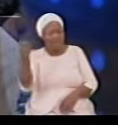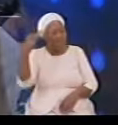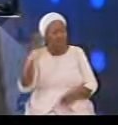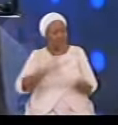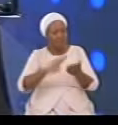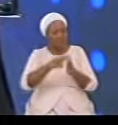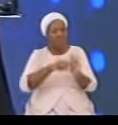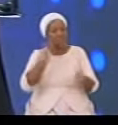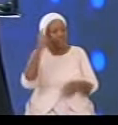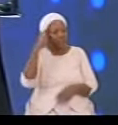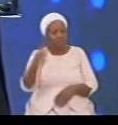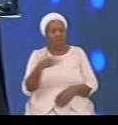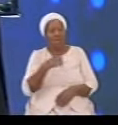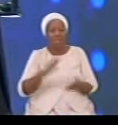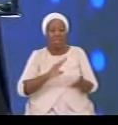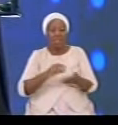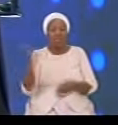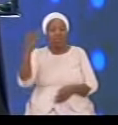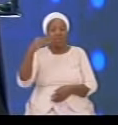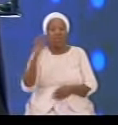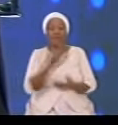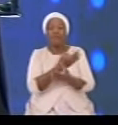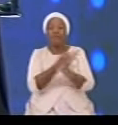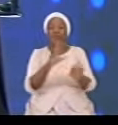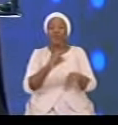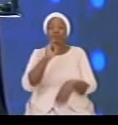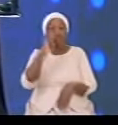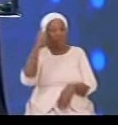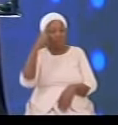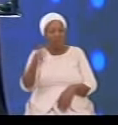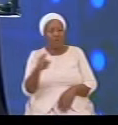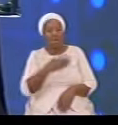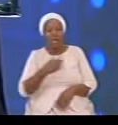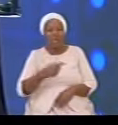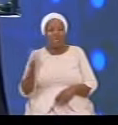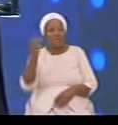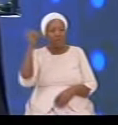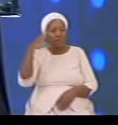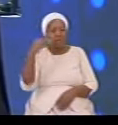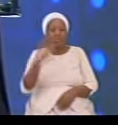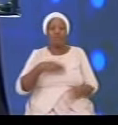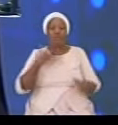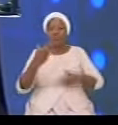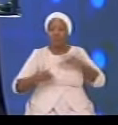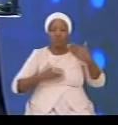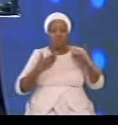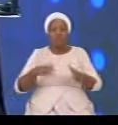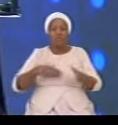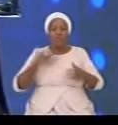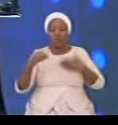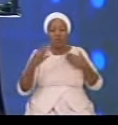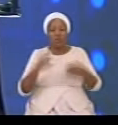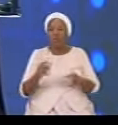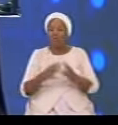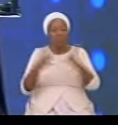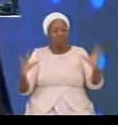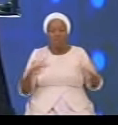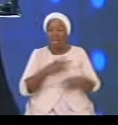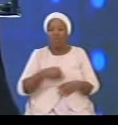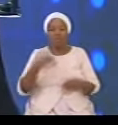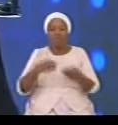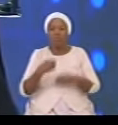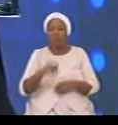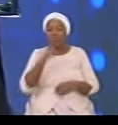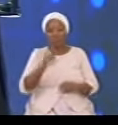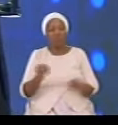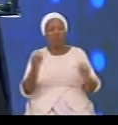you. And the grace of freedom is for you. And the grace of joy, joy untold and joy unlimited,